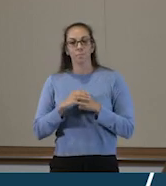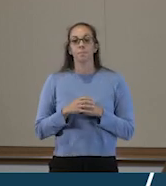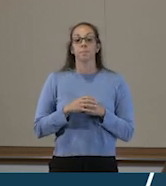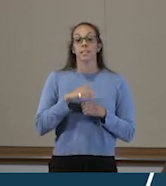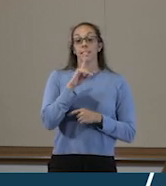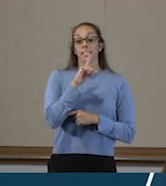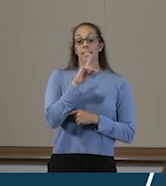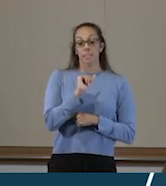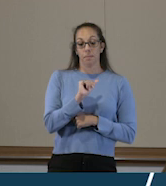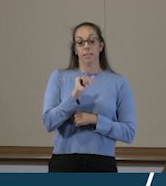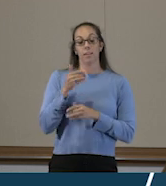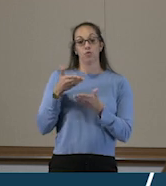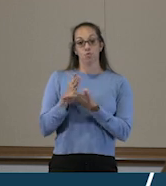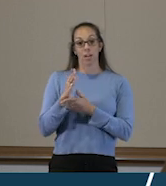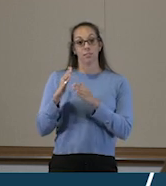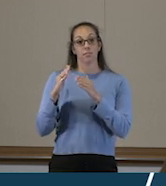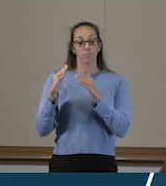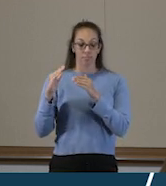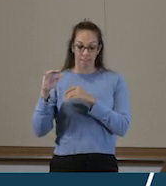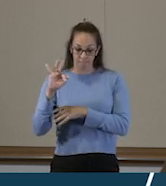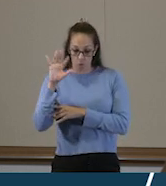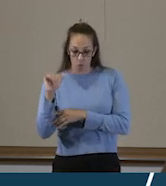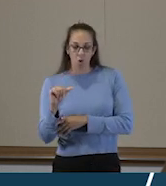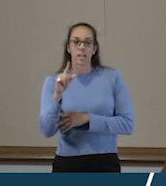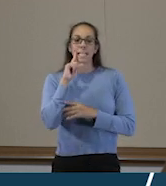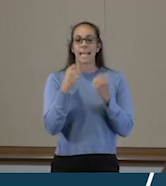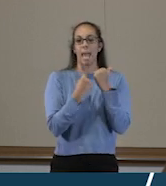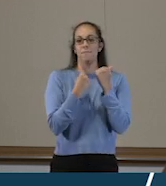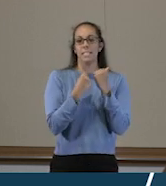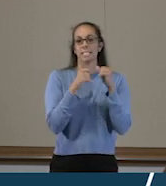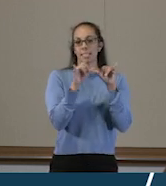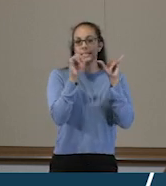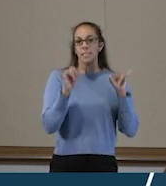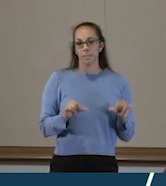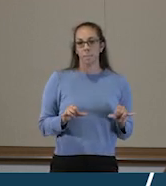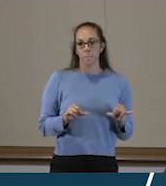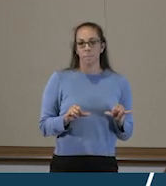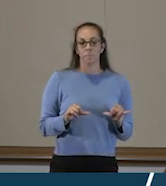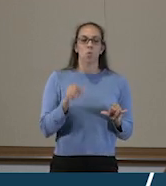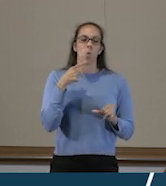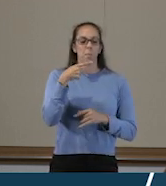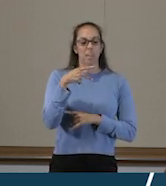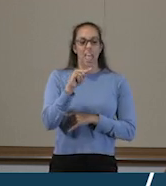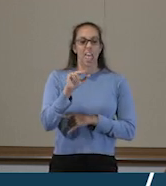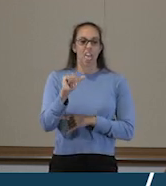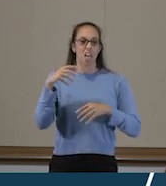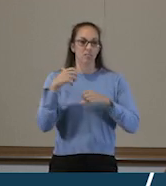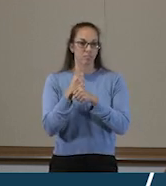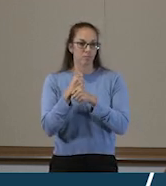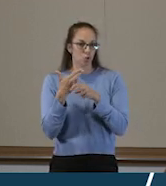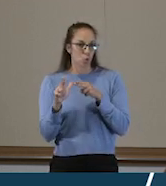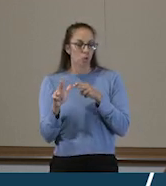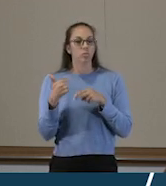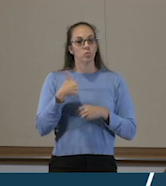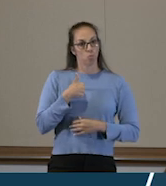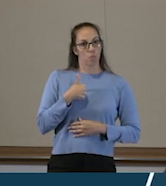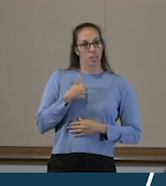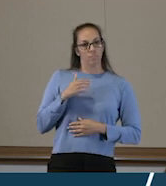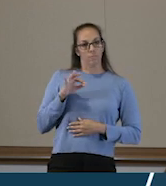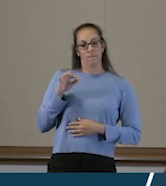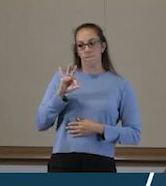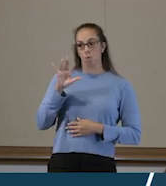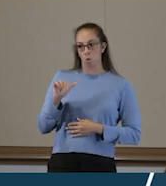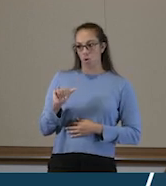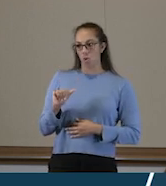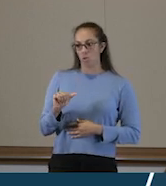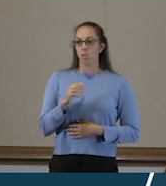Florida is Florida's designated protection and advocacy system, or P&A. Okay, every state has one of these. We are Florida's. Our